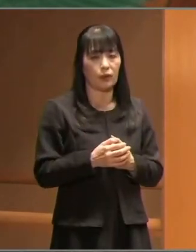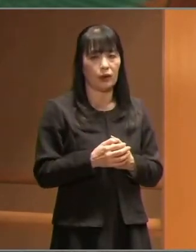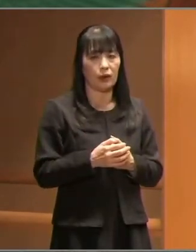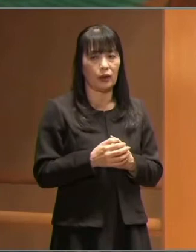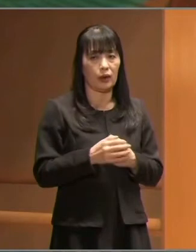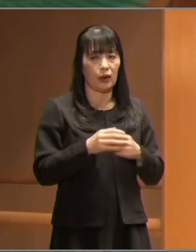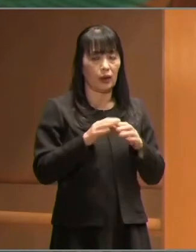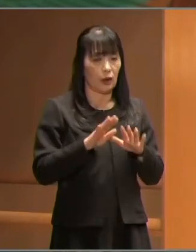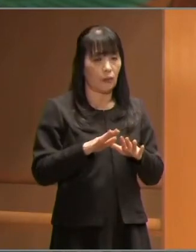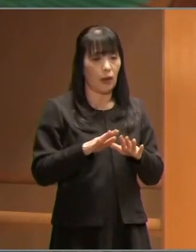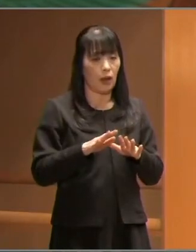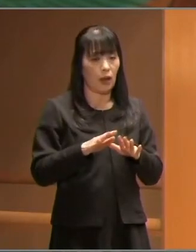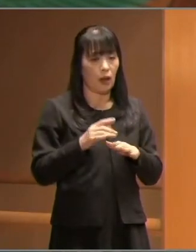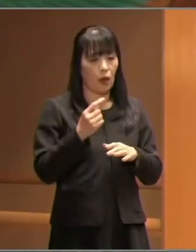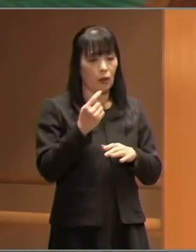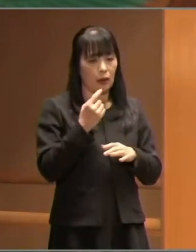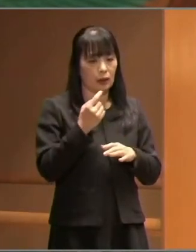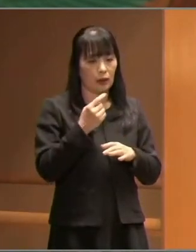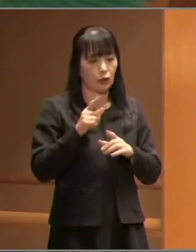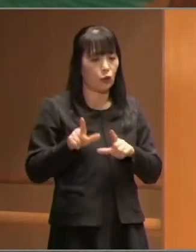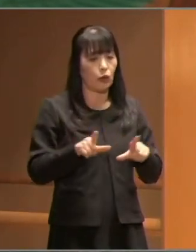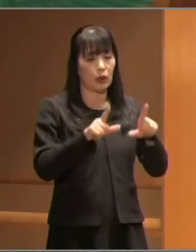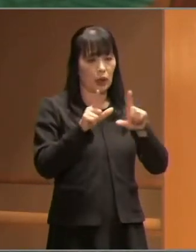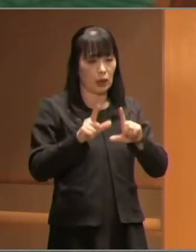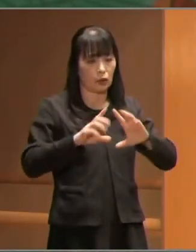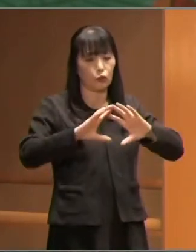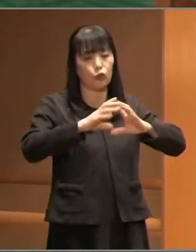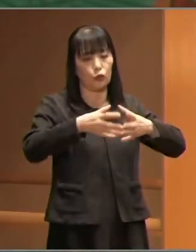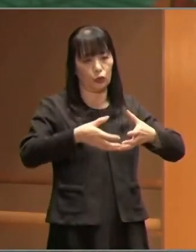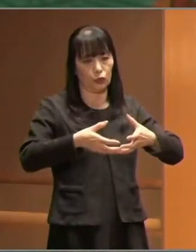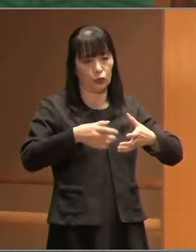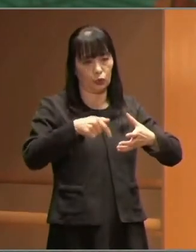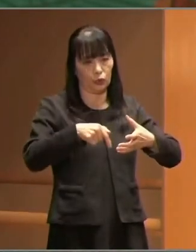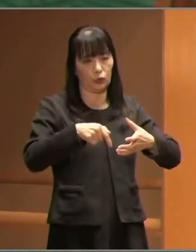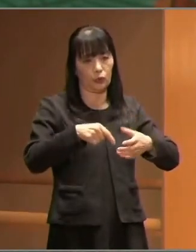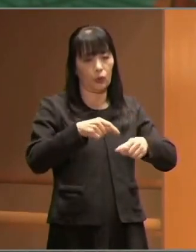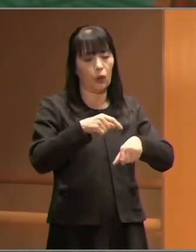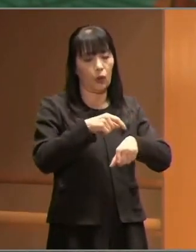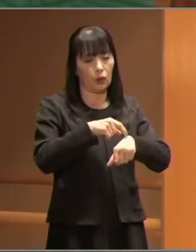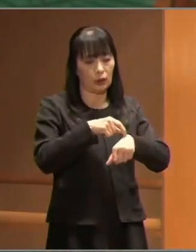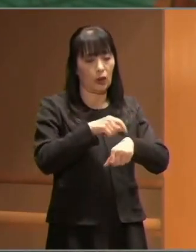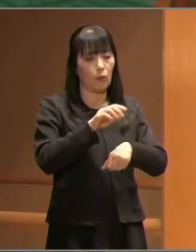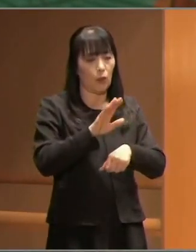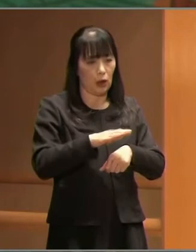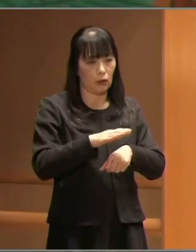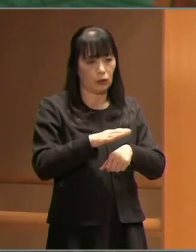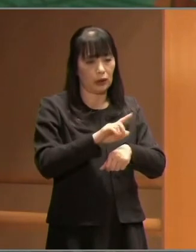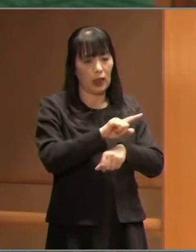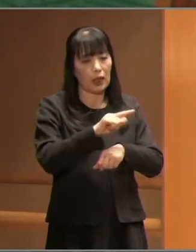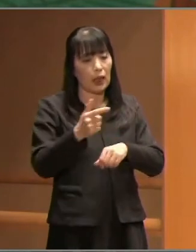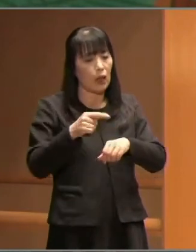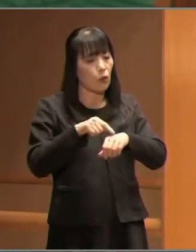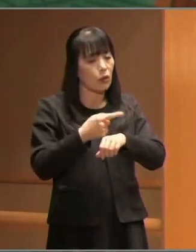But then our entire space is